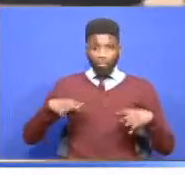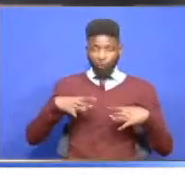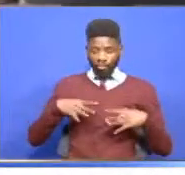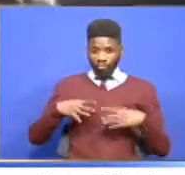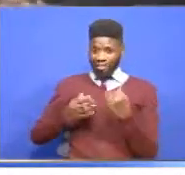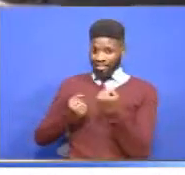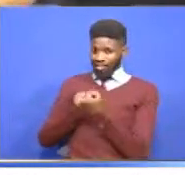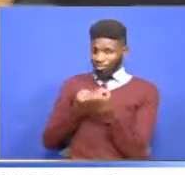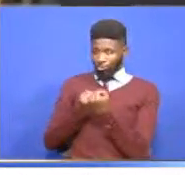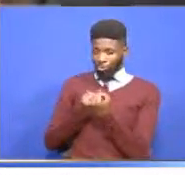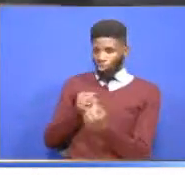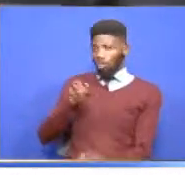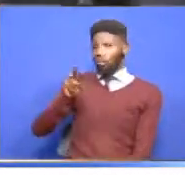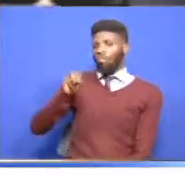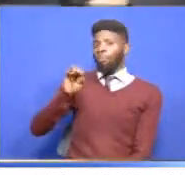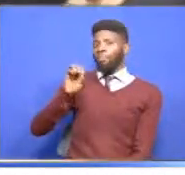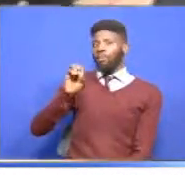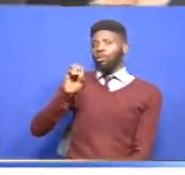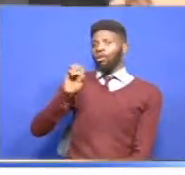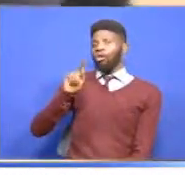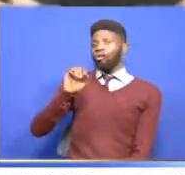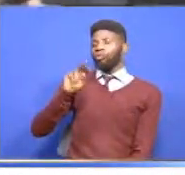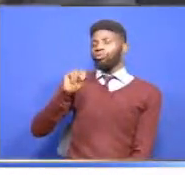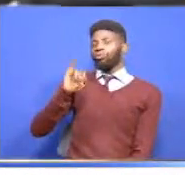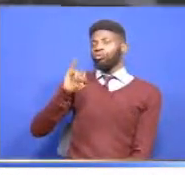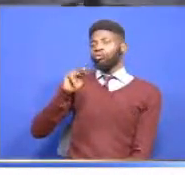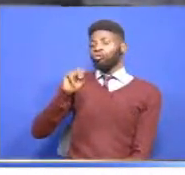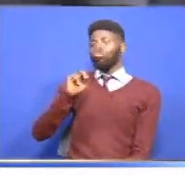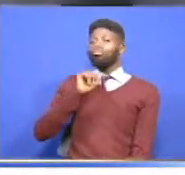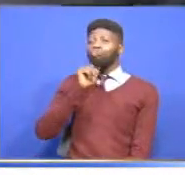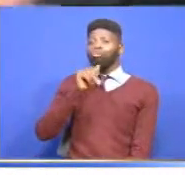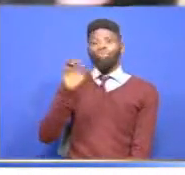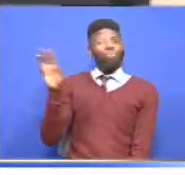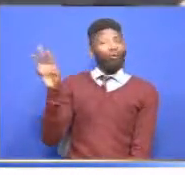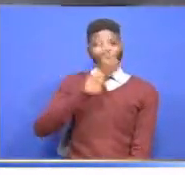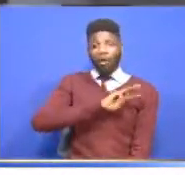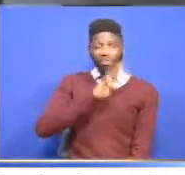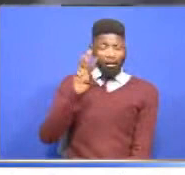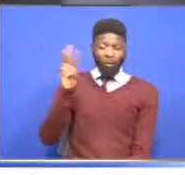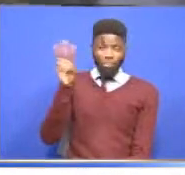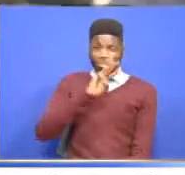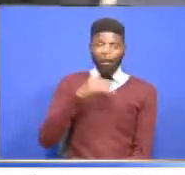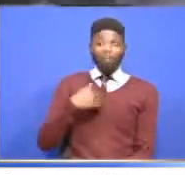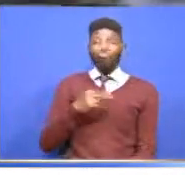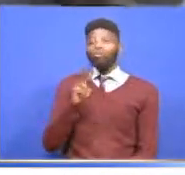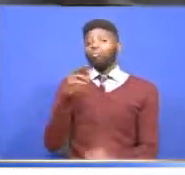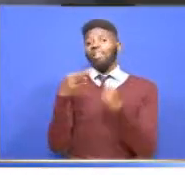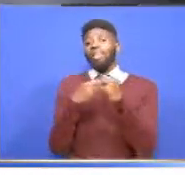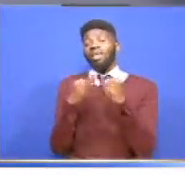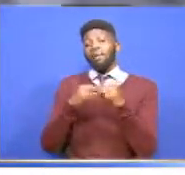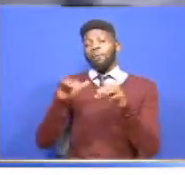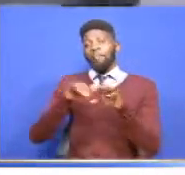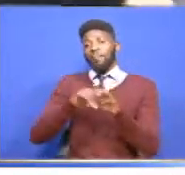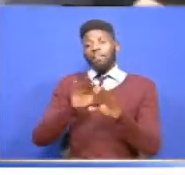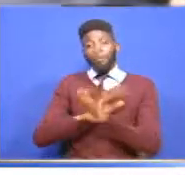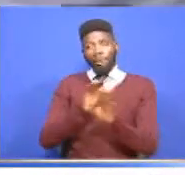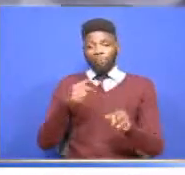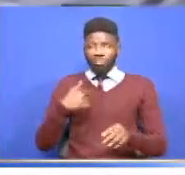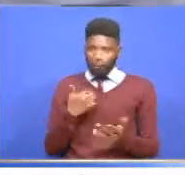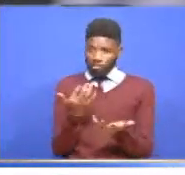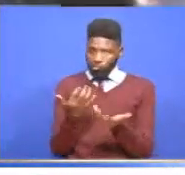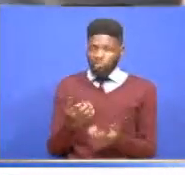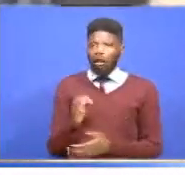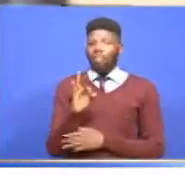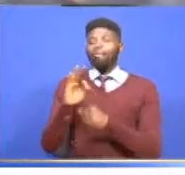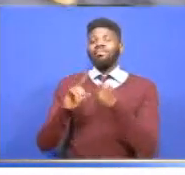this motion are not all Wiper. Wiper has only 28 members. I require 36, which